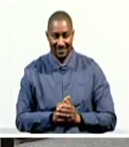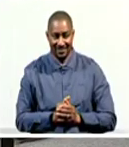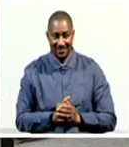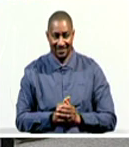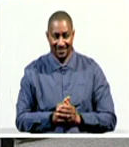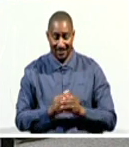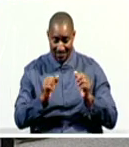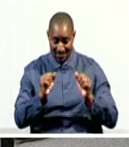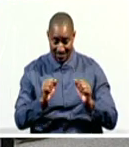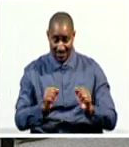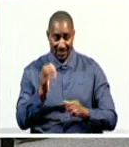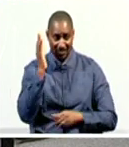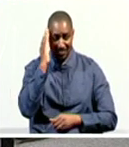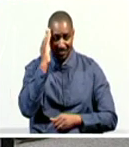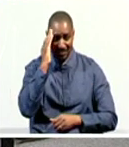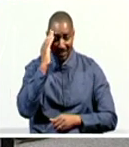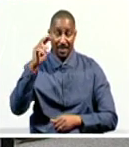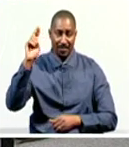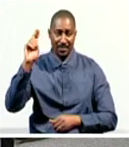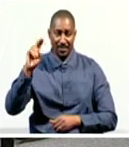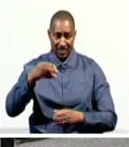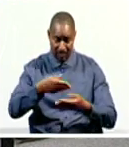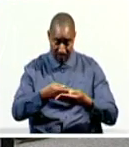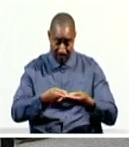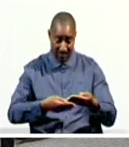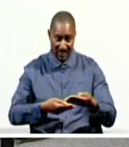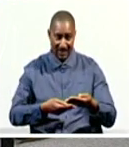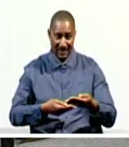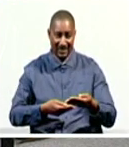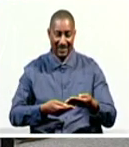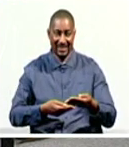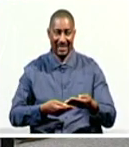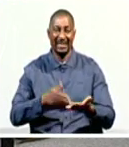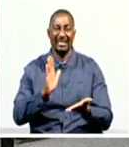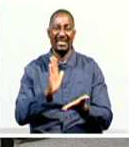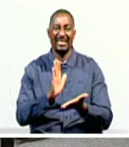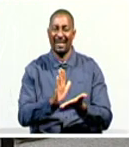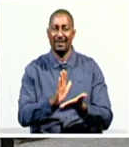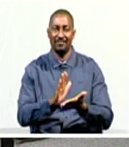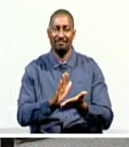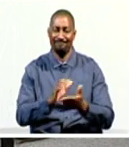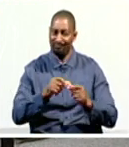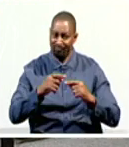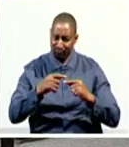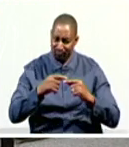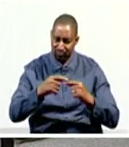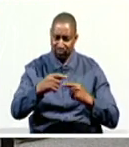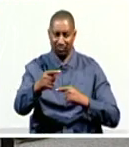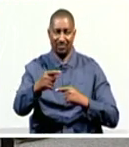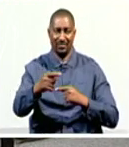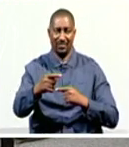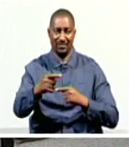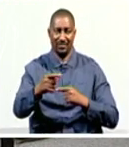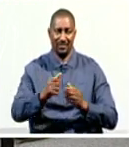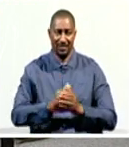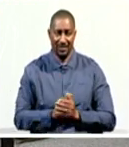policy document, any policy document, is a living document. Yes. And it is affected by